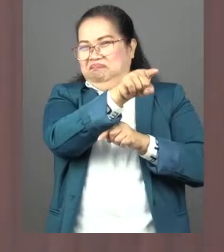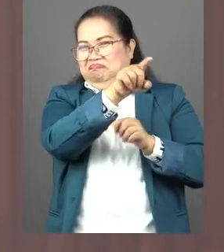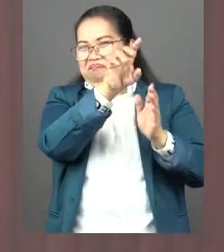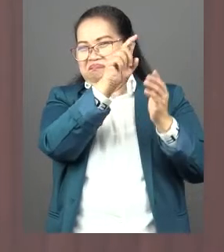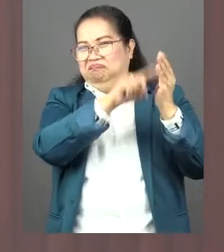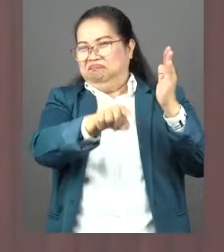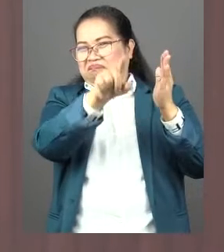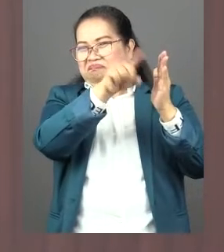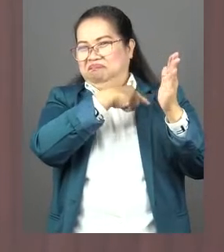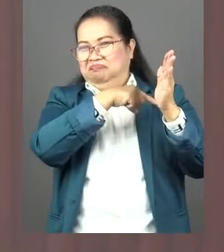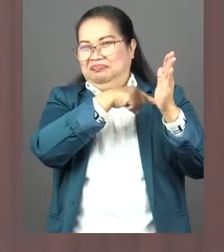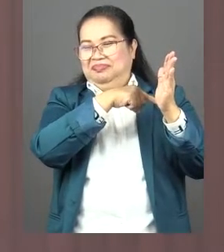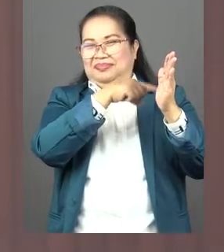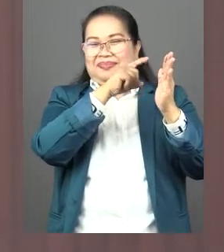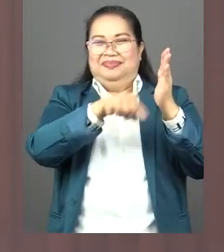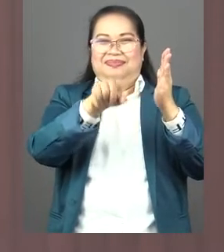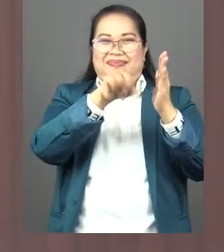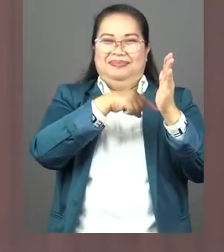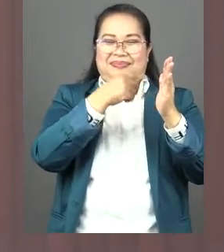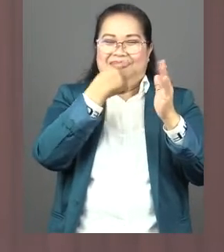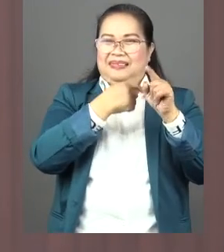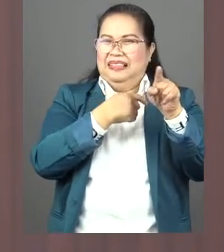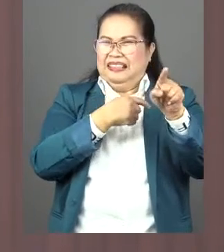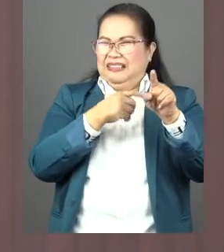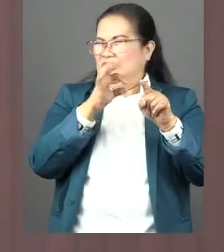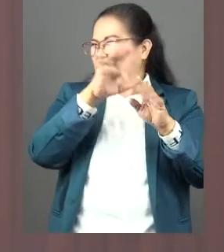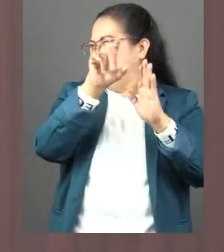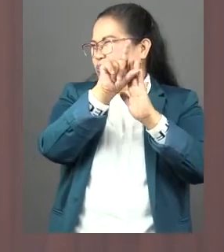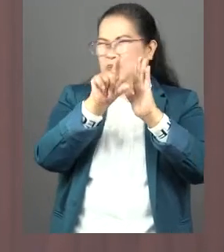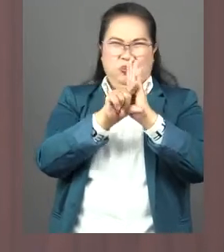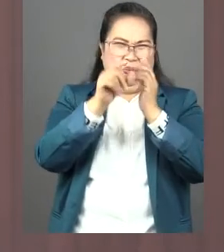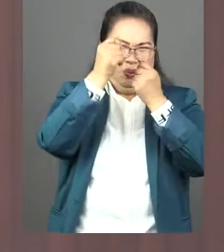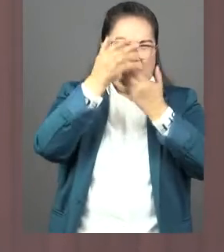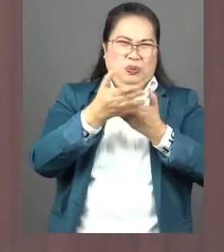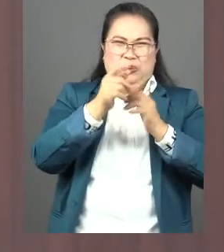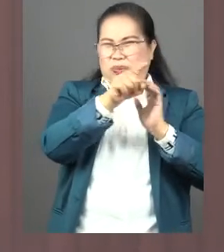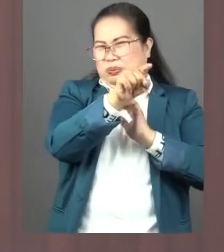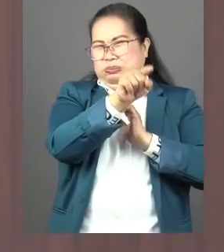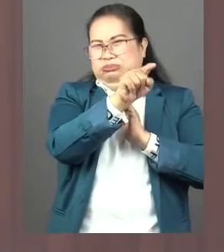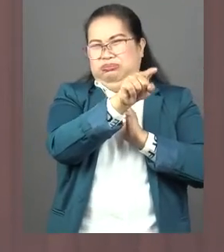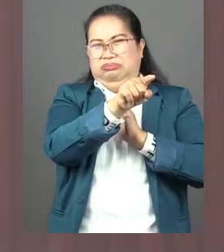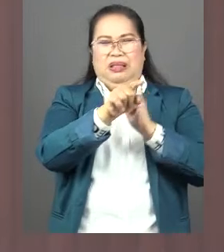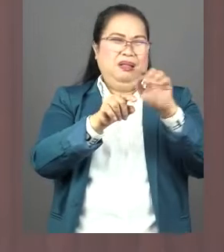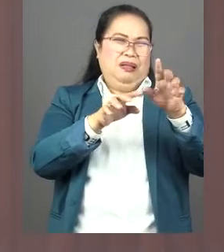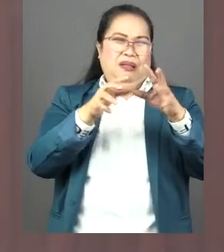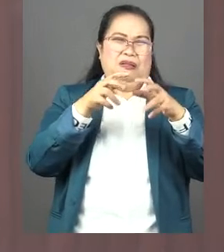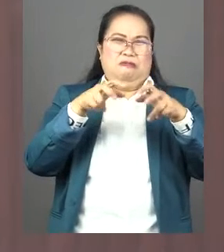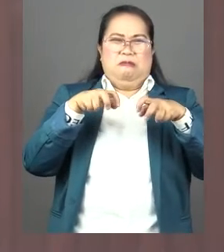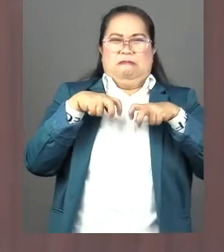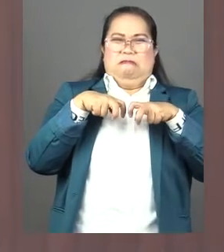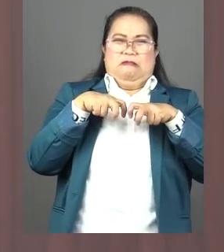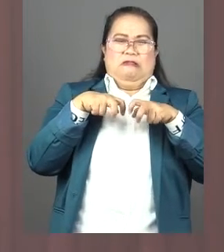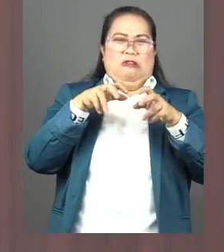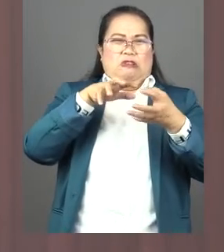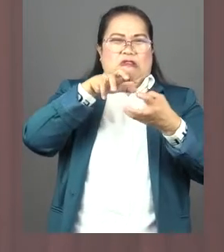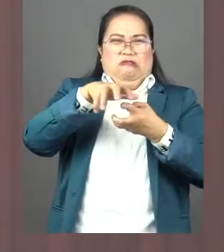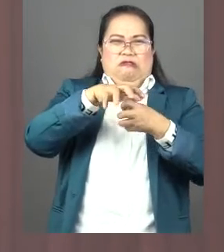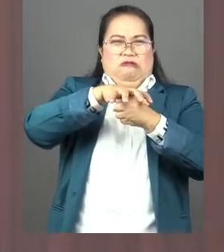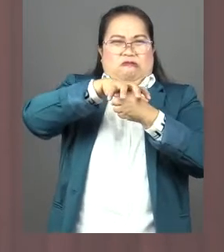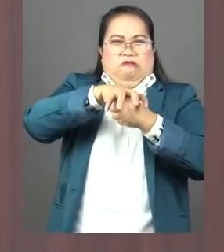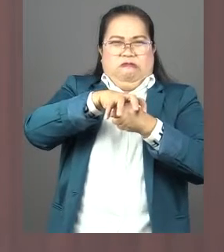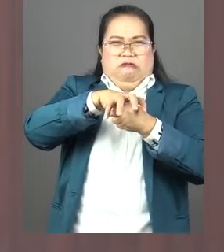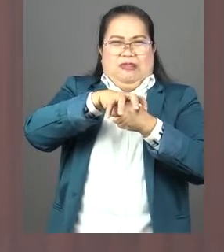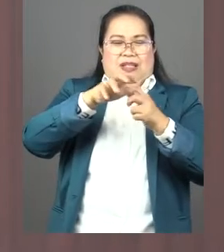and sisters. We look at them and say, "You're very legalistic, you know what? You're very uptight. You're all